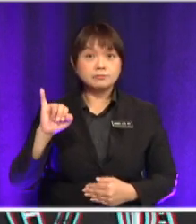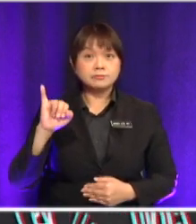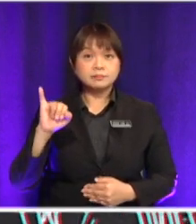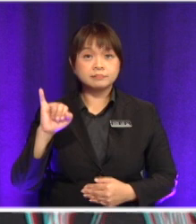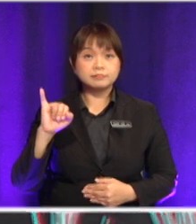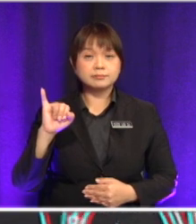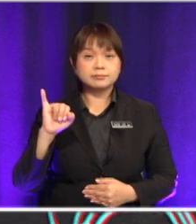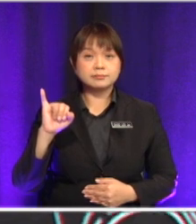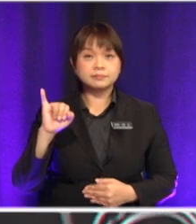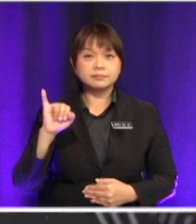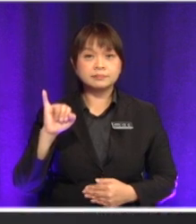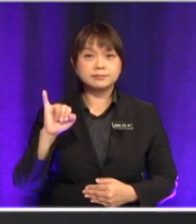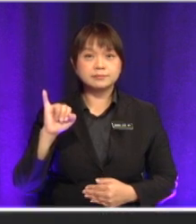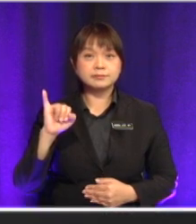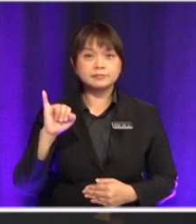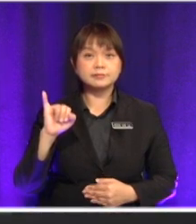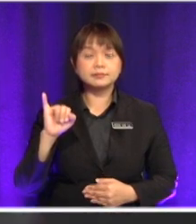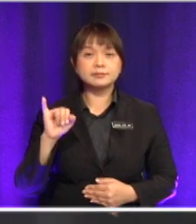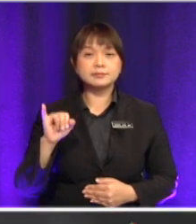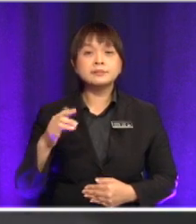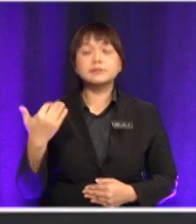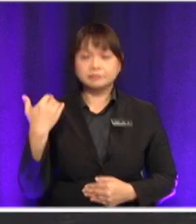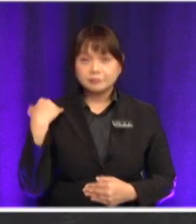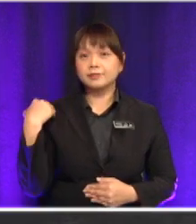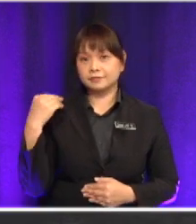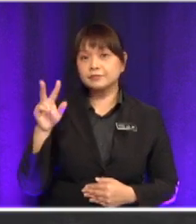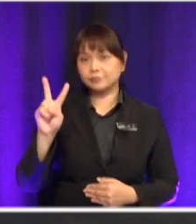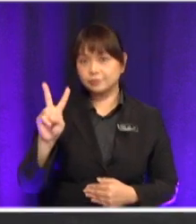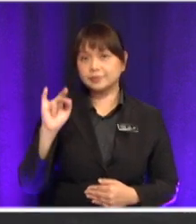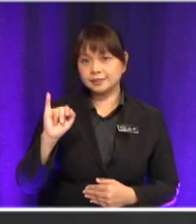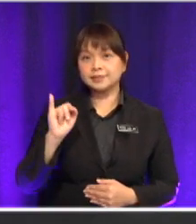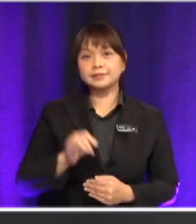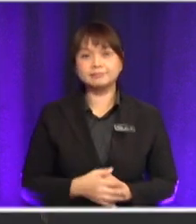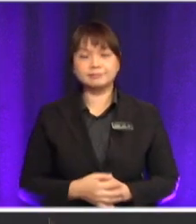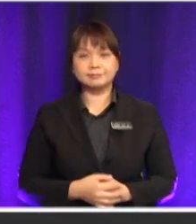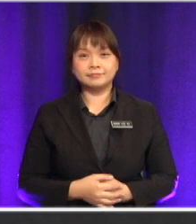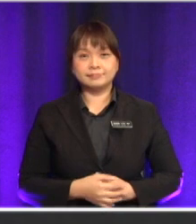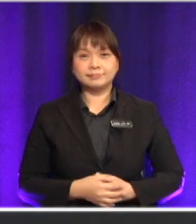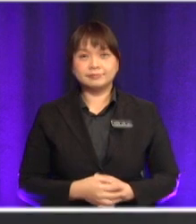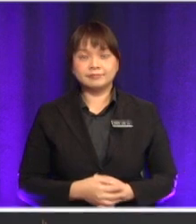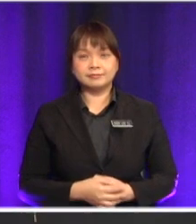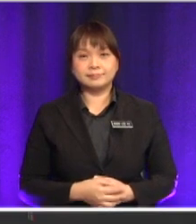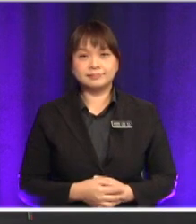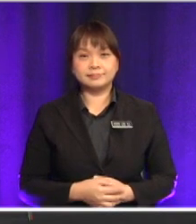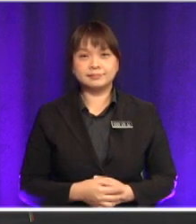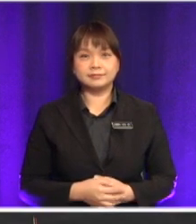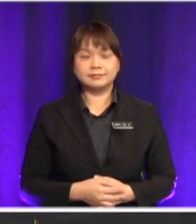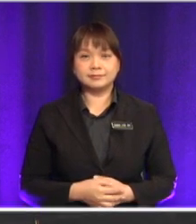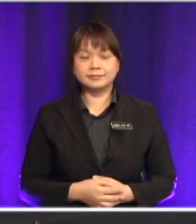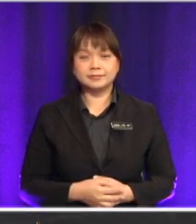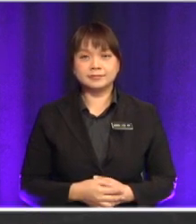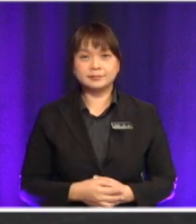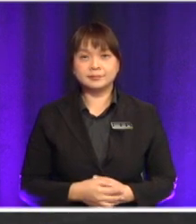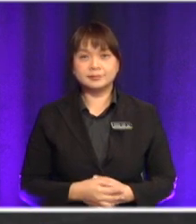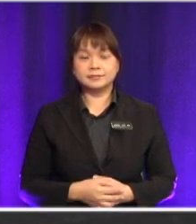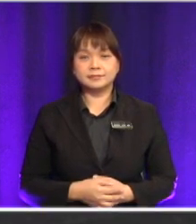Okay. Ding, ding, Oh, ding. we have 1, 2 eyes. All right, you go, Nivelers. All right, come on. Okay, next. Next.